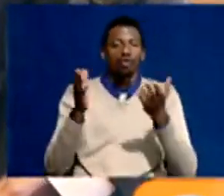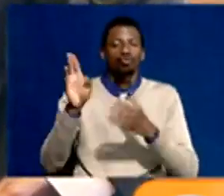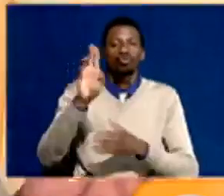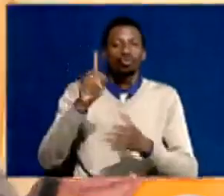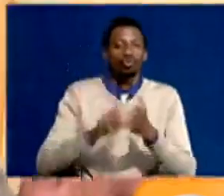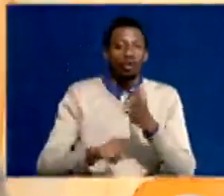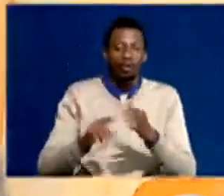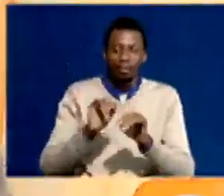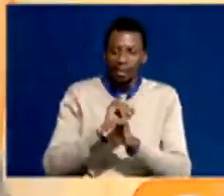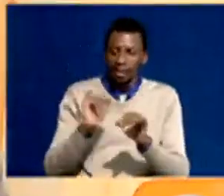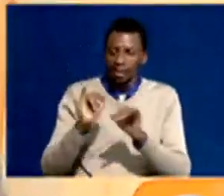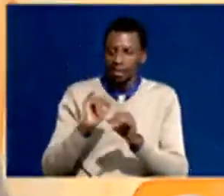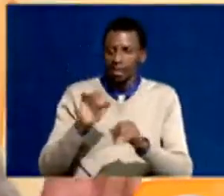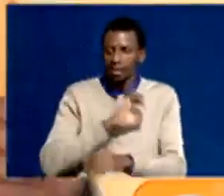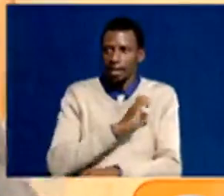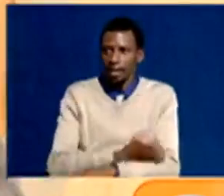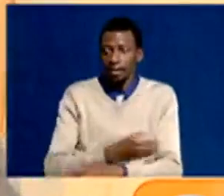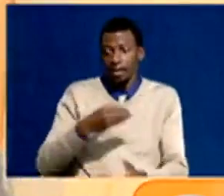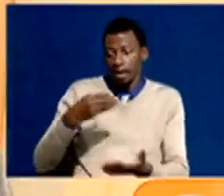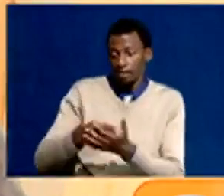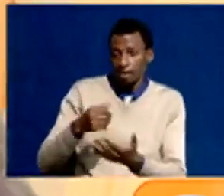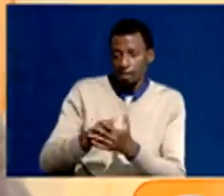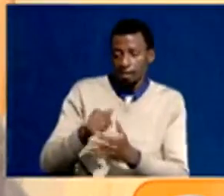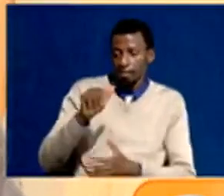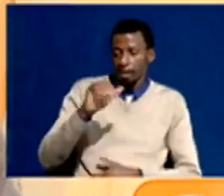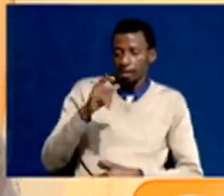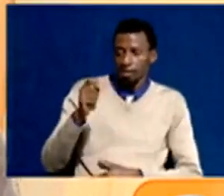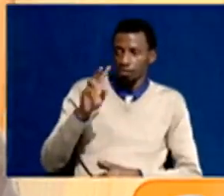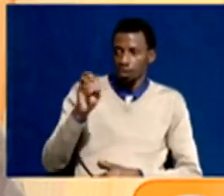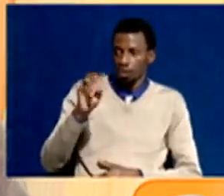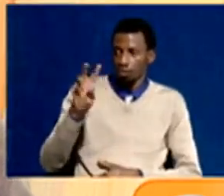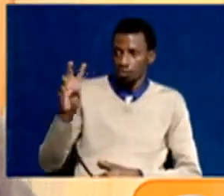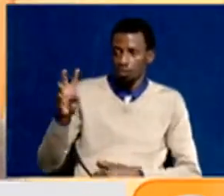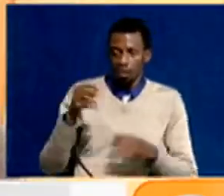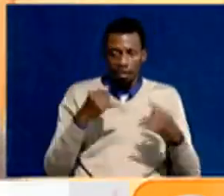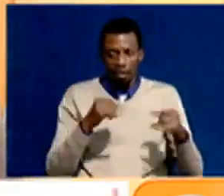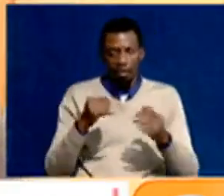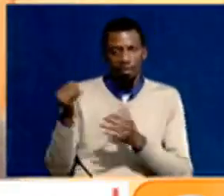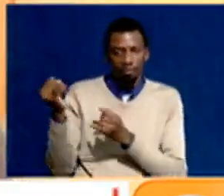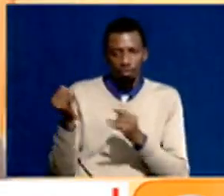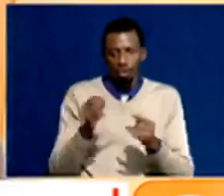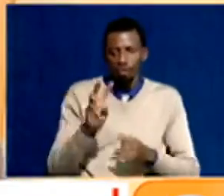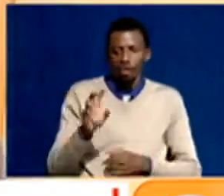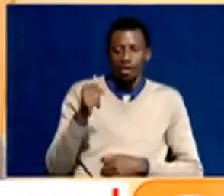energy. The Finance Act of 2022 tried to introduce VAT on LPG and